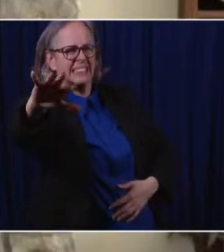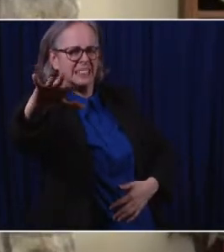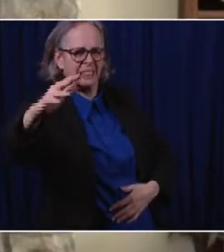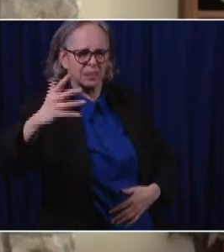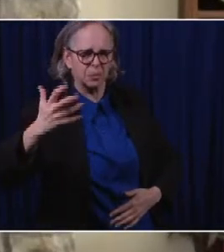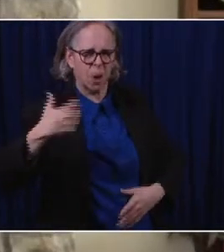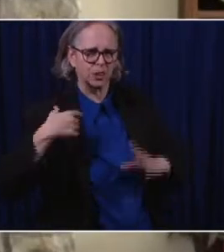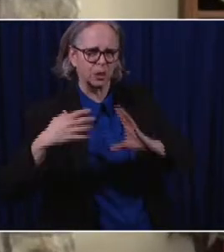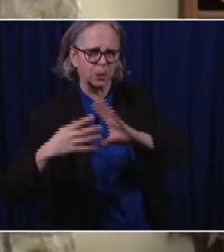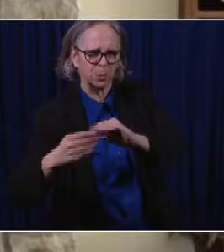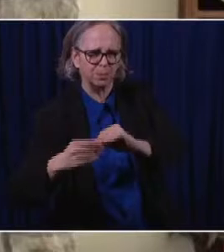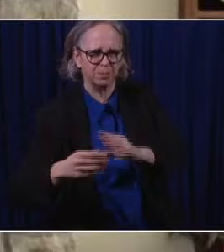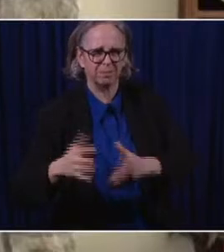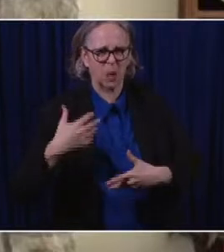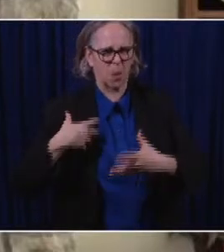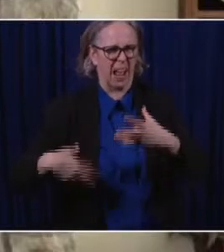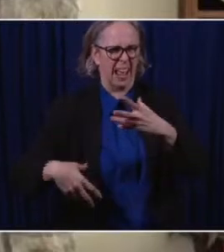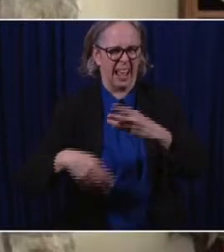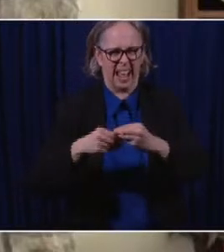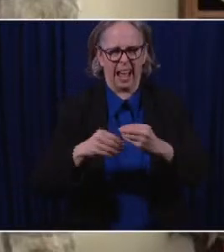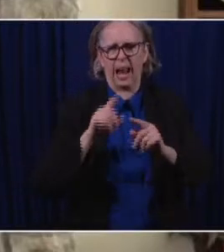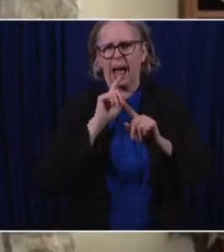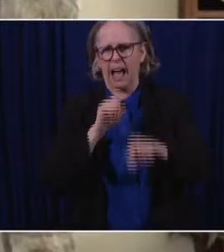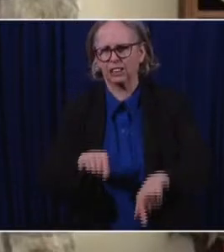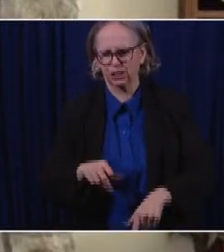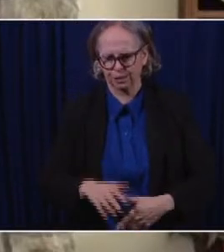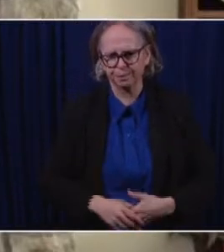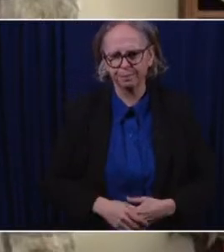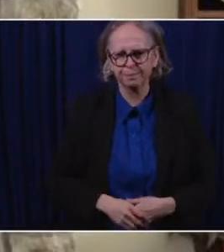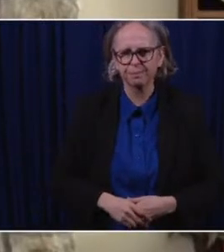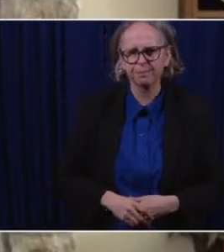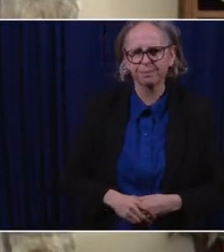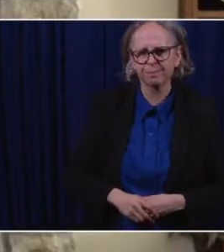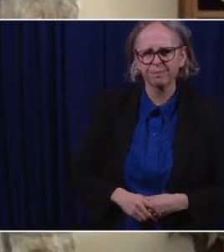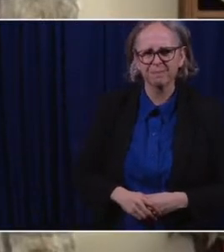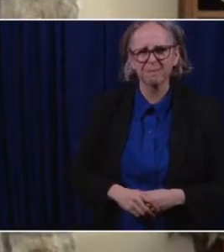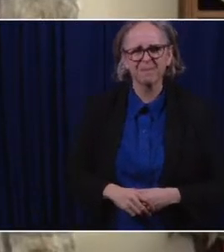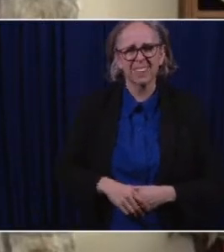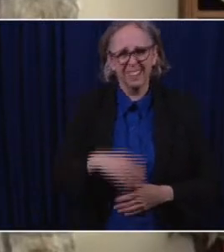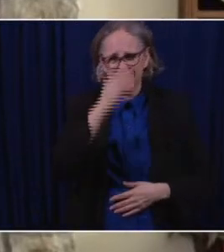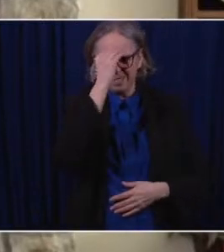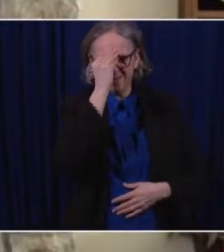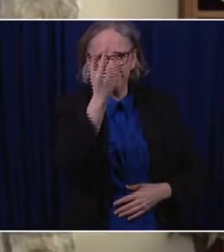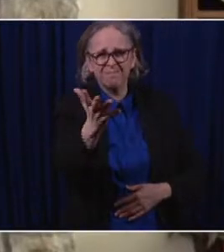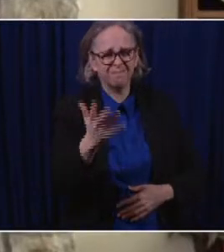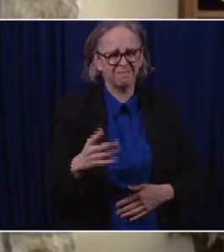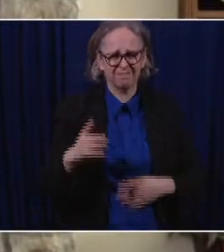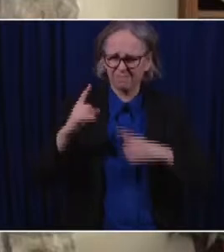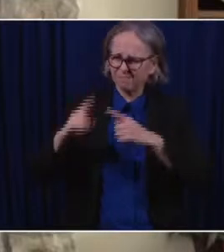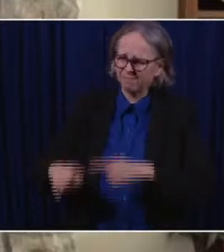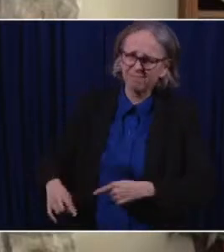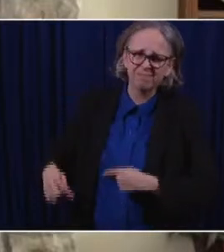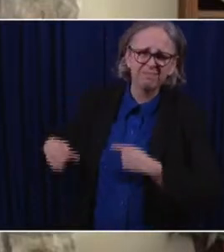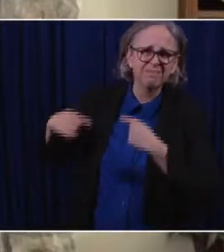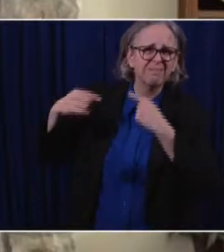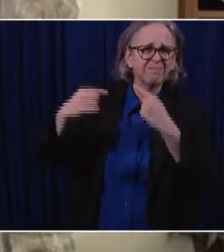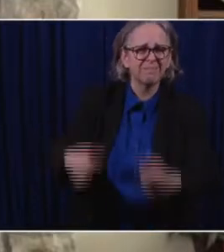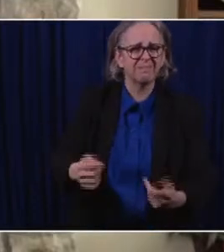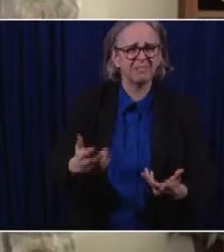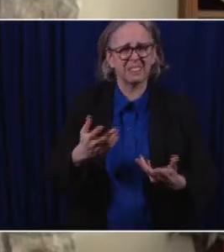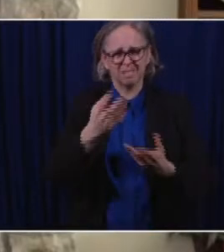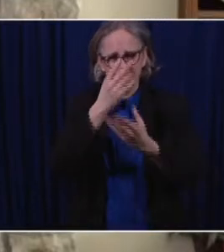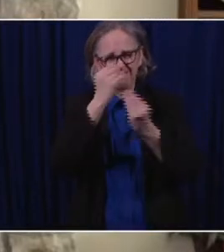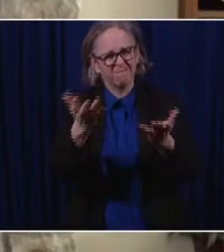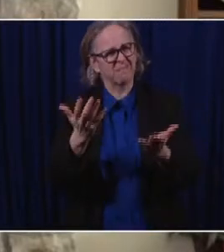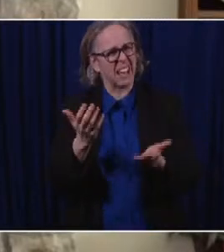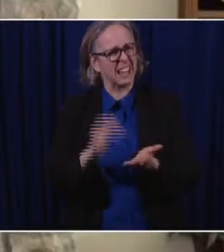Adrian, to Adrian's question? It's the conversation that we've had over the course of months and months on